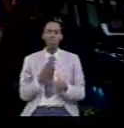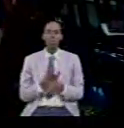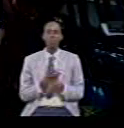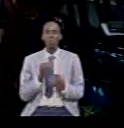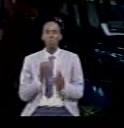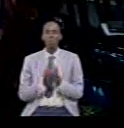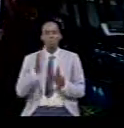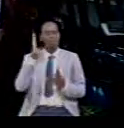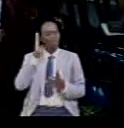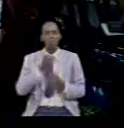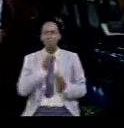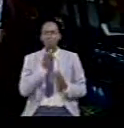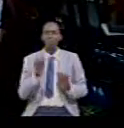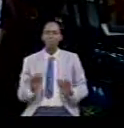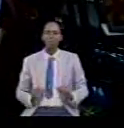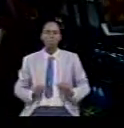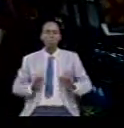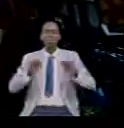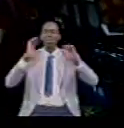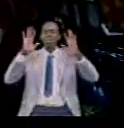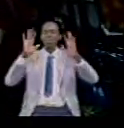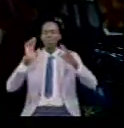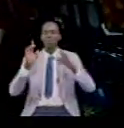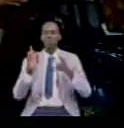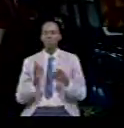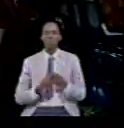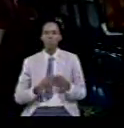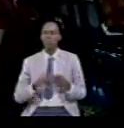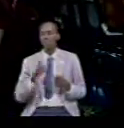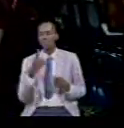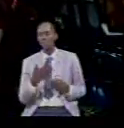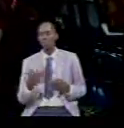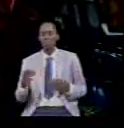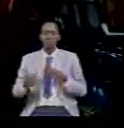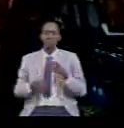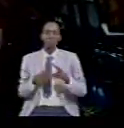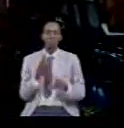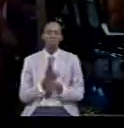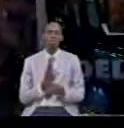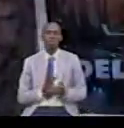not yield to Pharaoh.